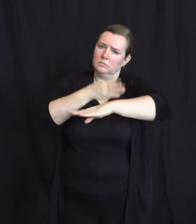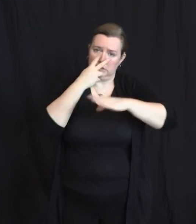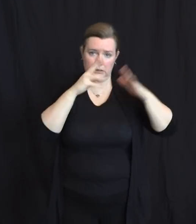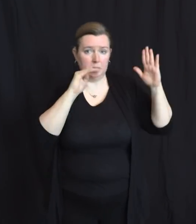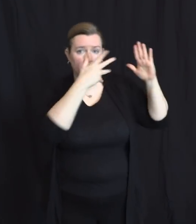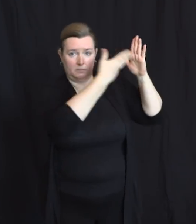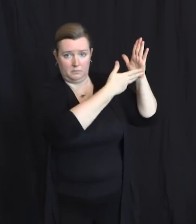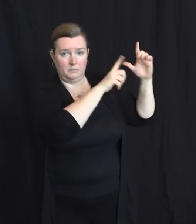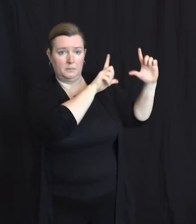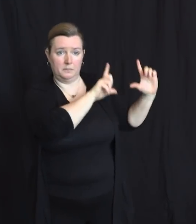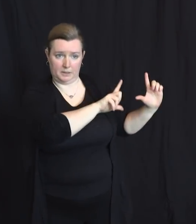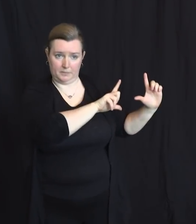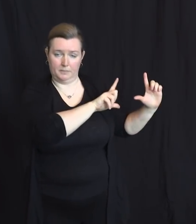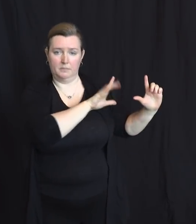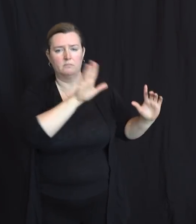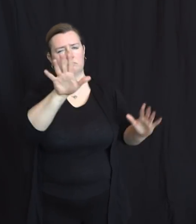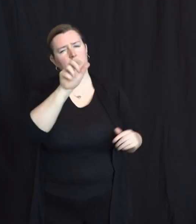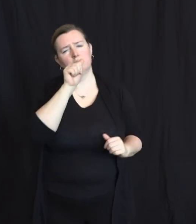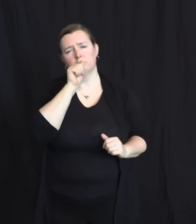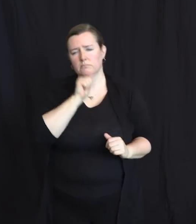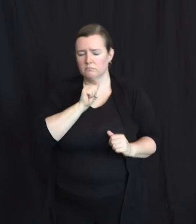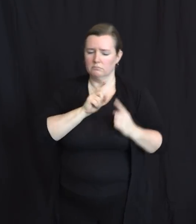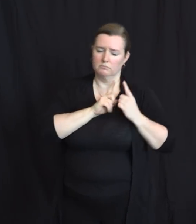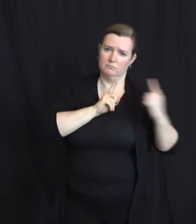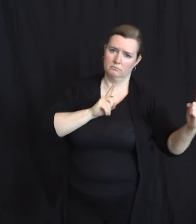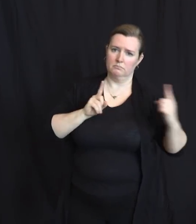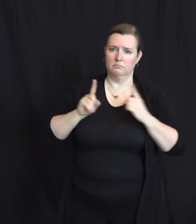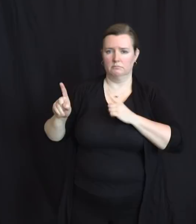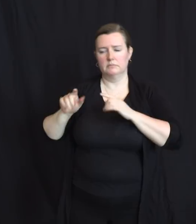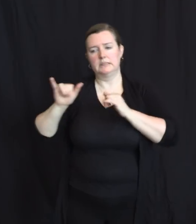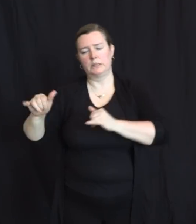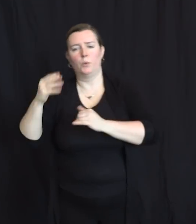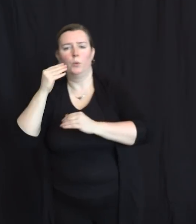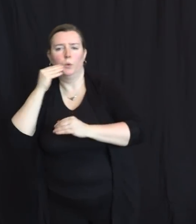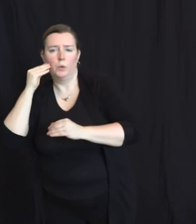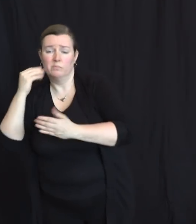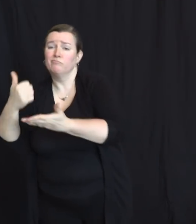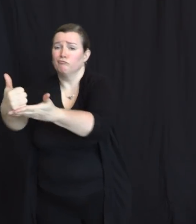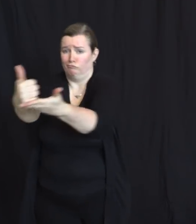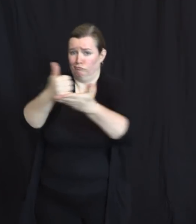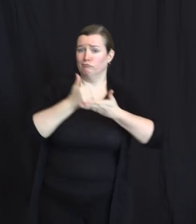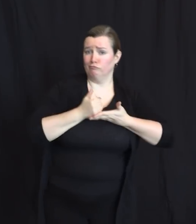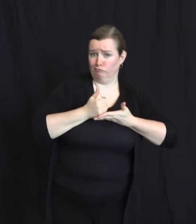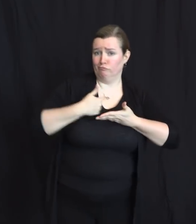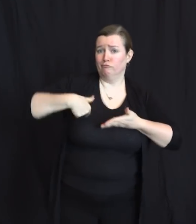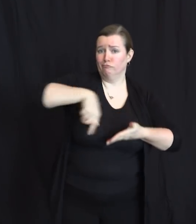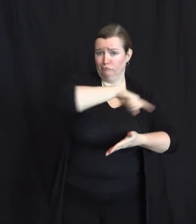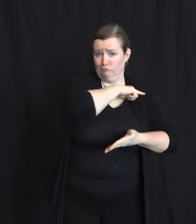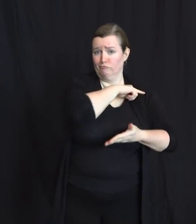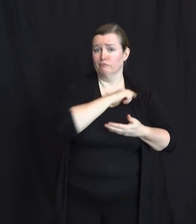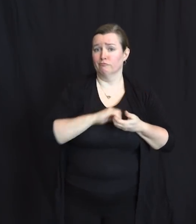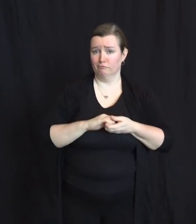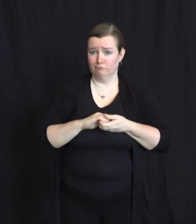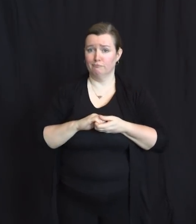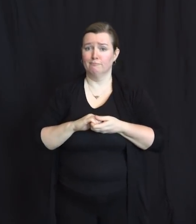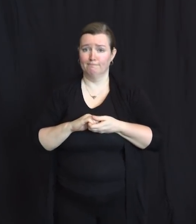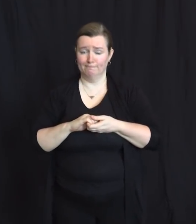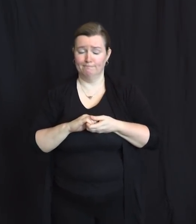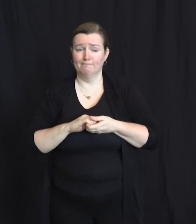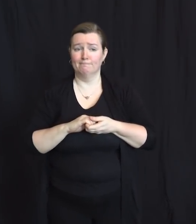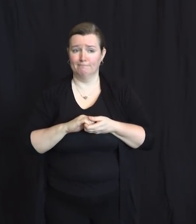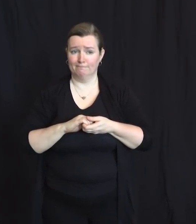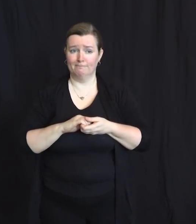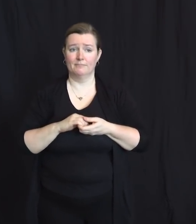you are making a difference, unlike, by the way, in any American state right now, and that is another source of great